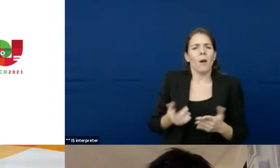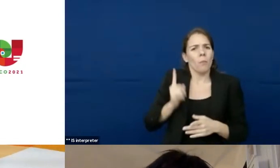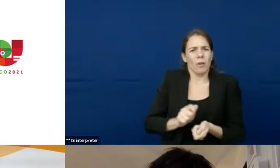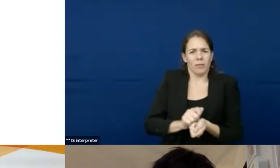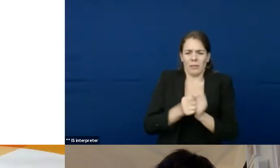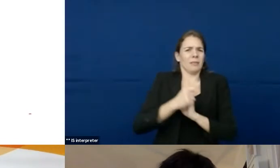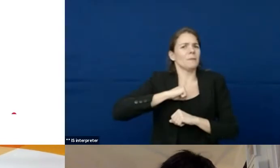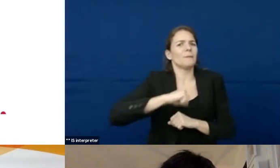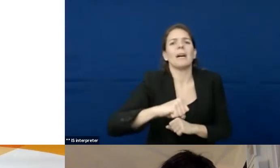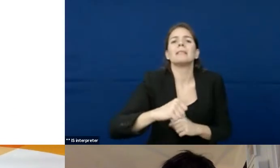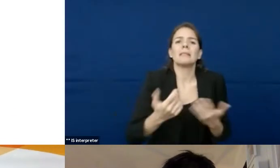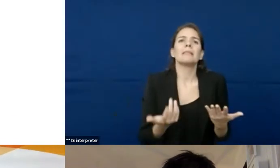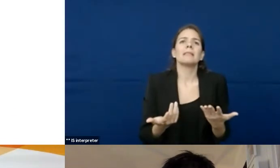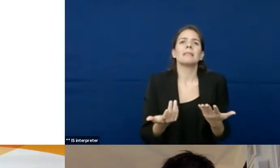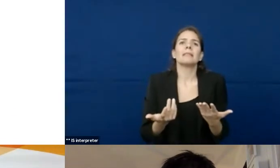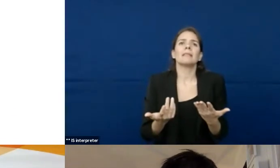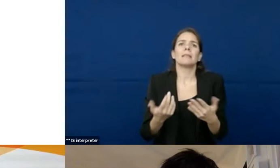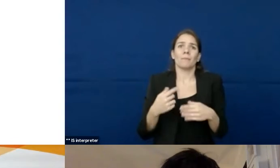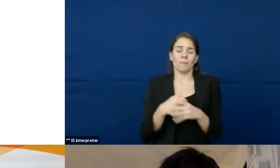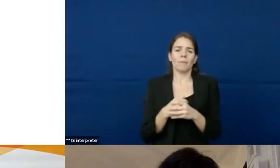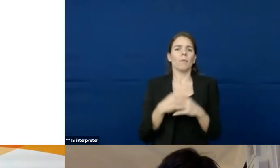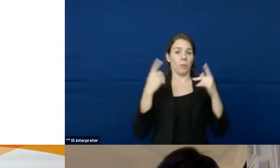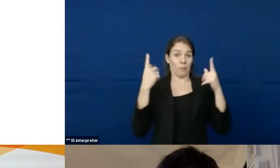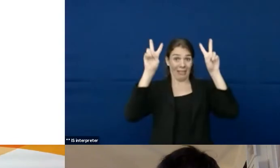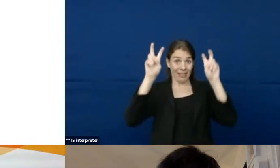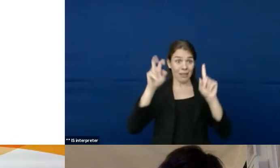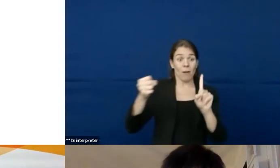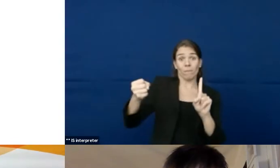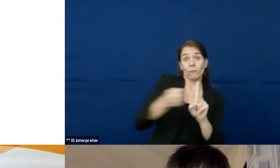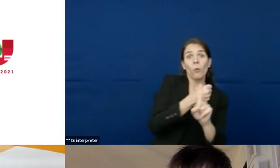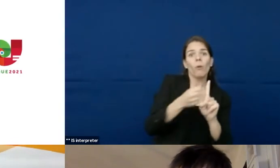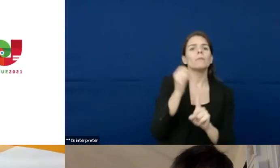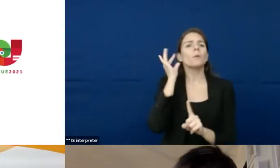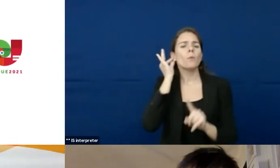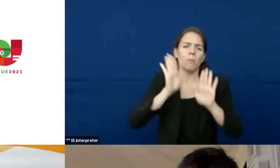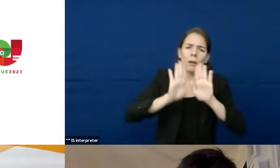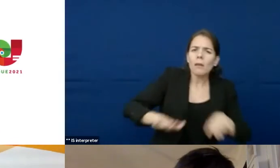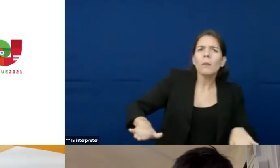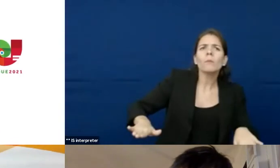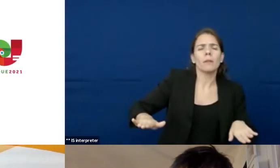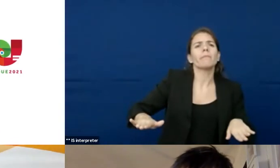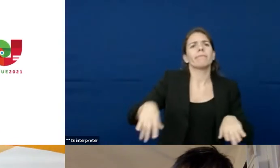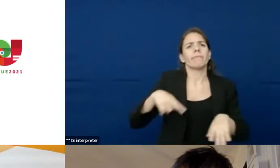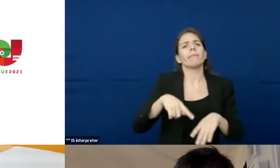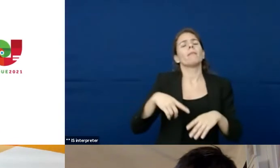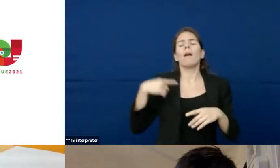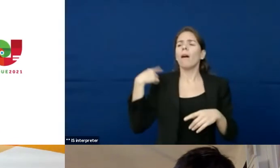still far from being resolved? And I would suggest that it is because overall, we are not